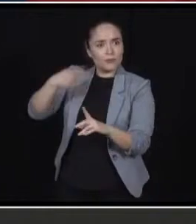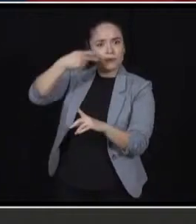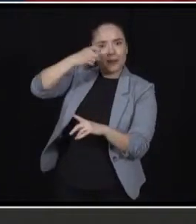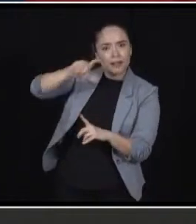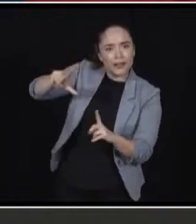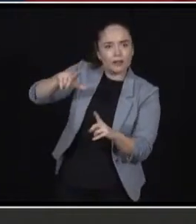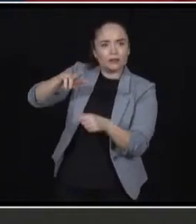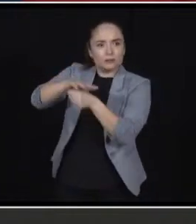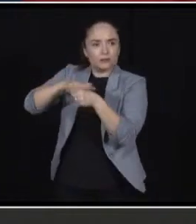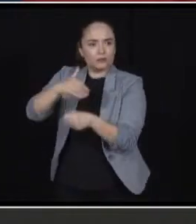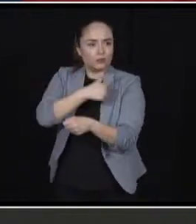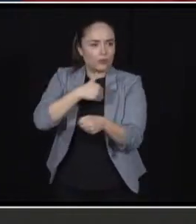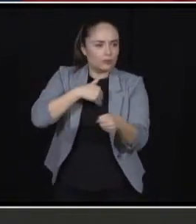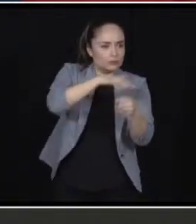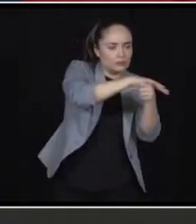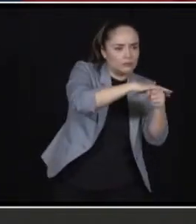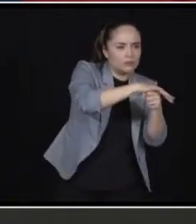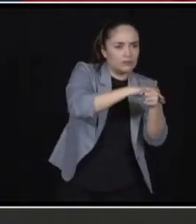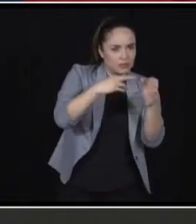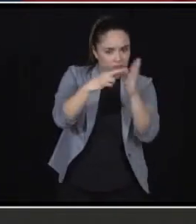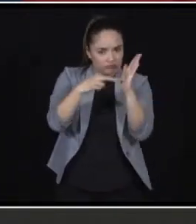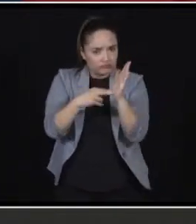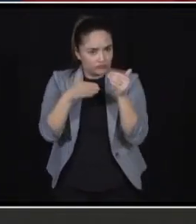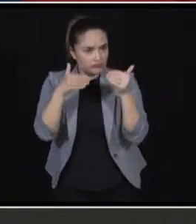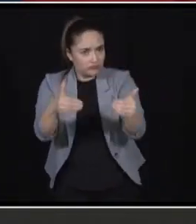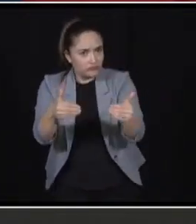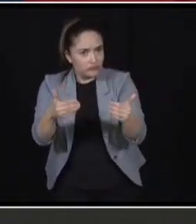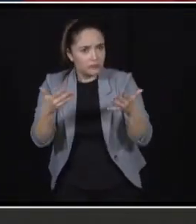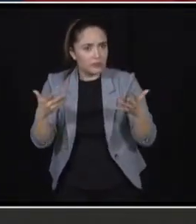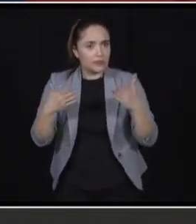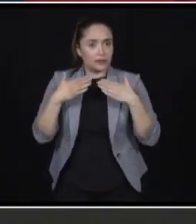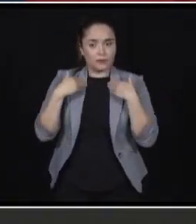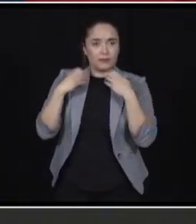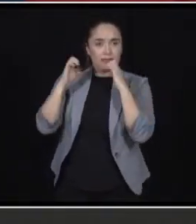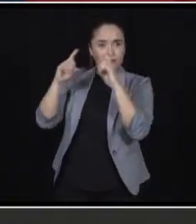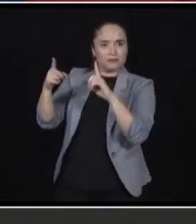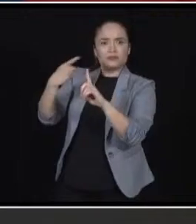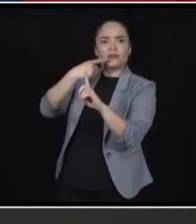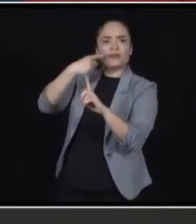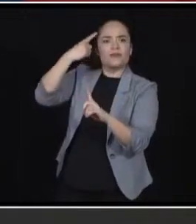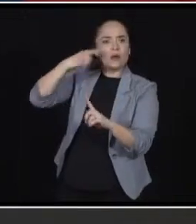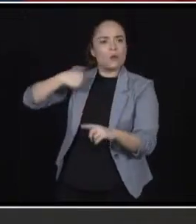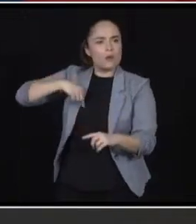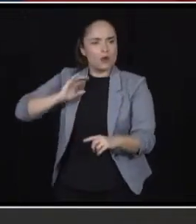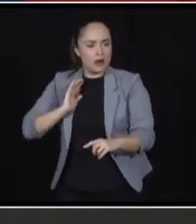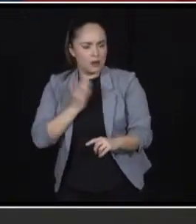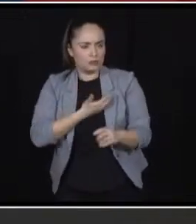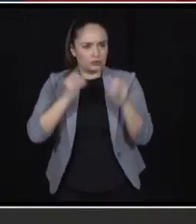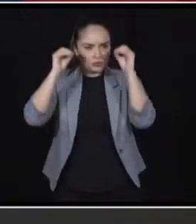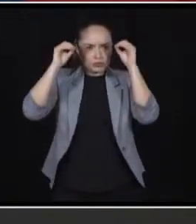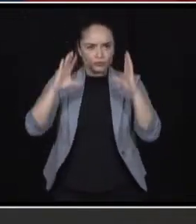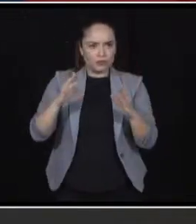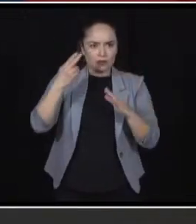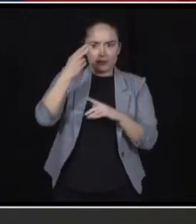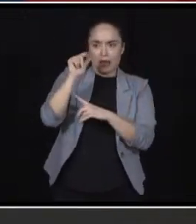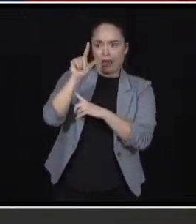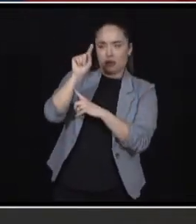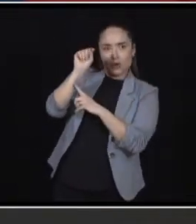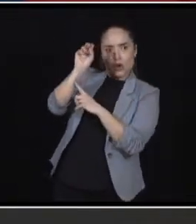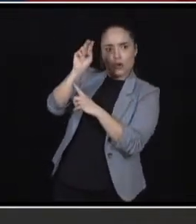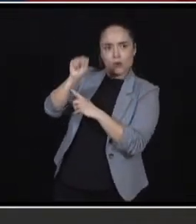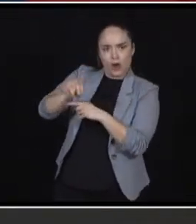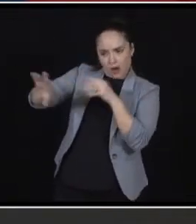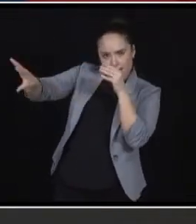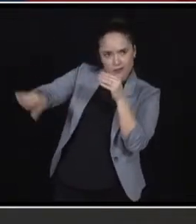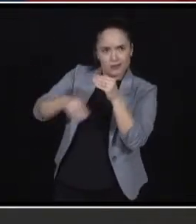was sent a letter by the Halton Catholic District School Board asking for our teachers out here to be added to that mix over the break. Is there